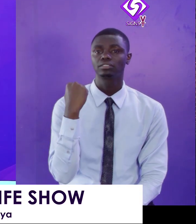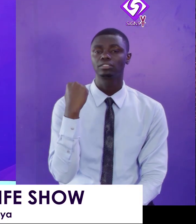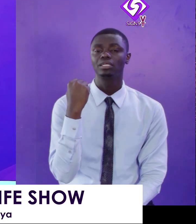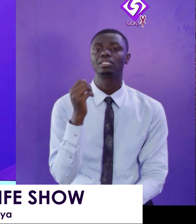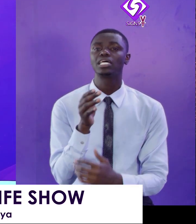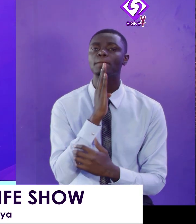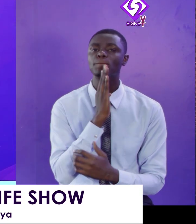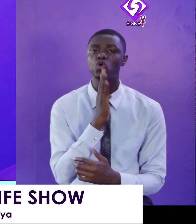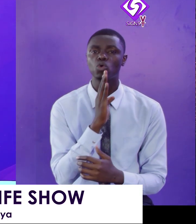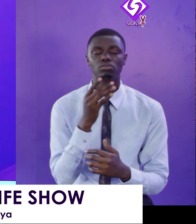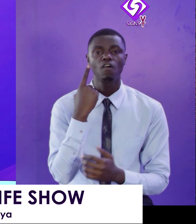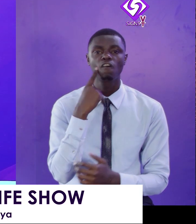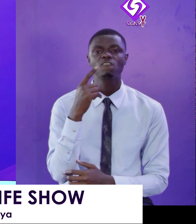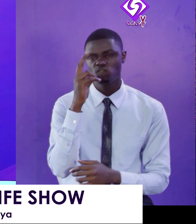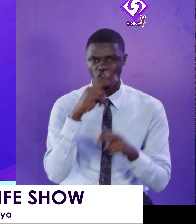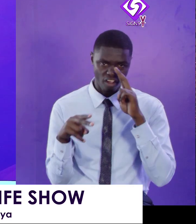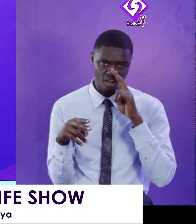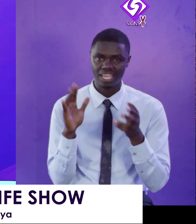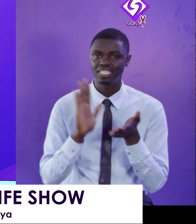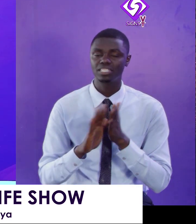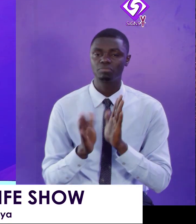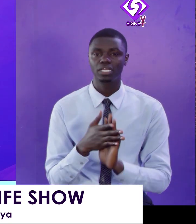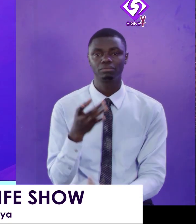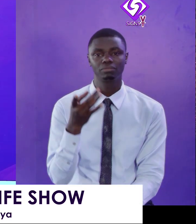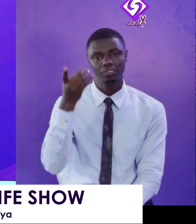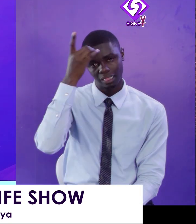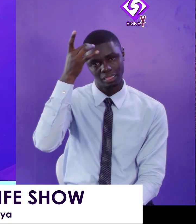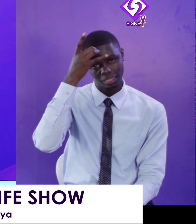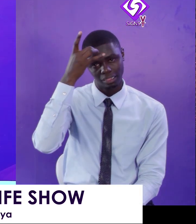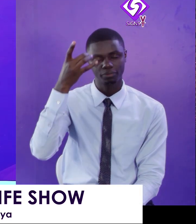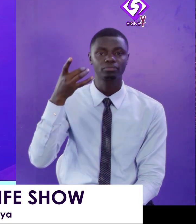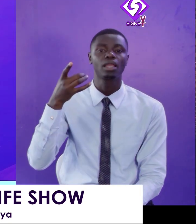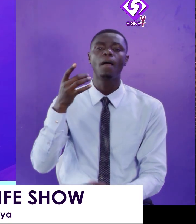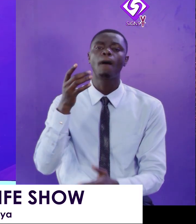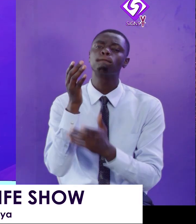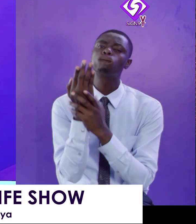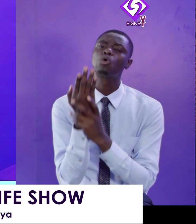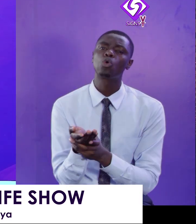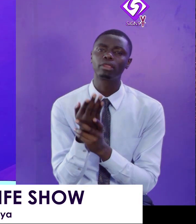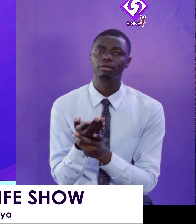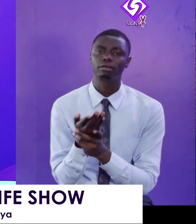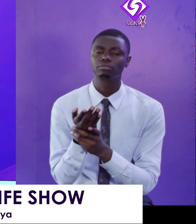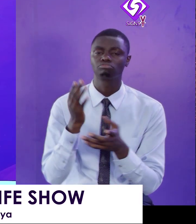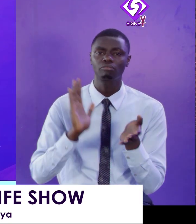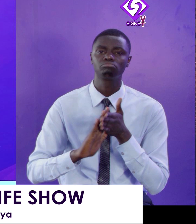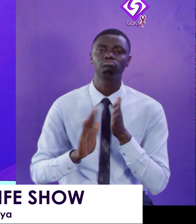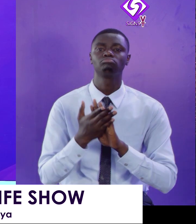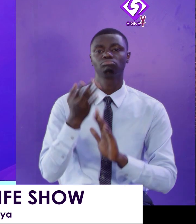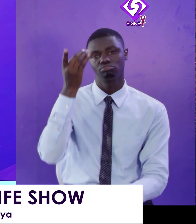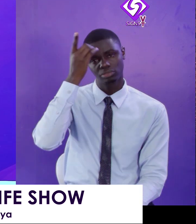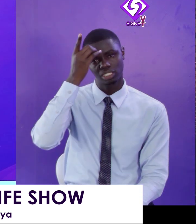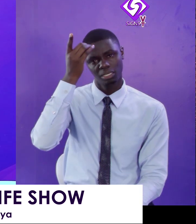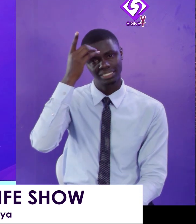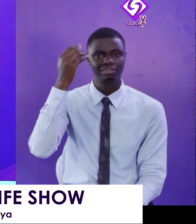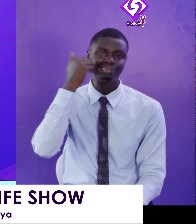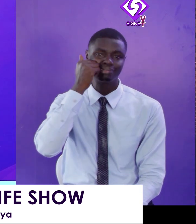fun. And it becomes like a disease. Borrowing in itself can become like a disease, especially